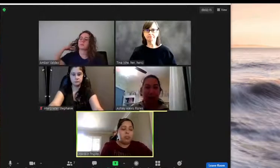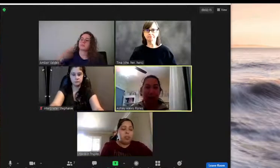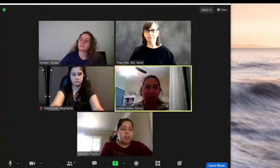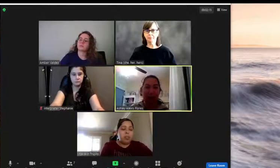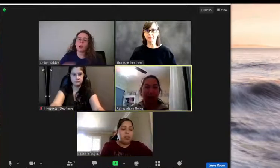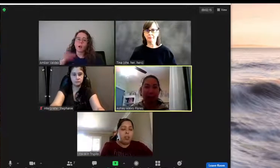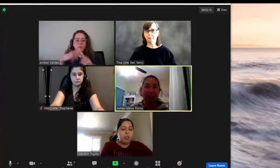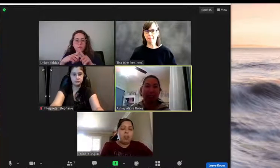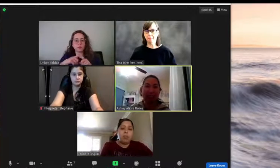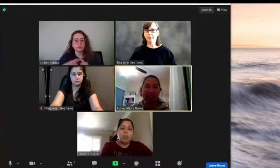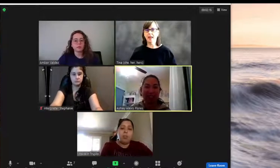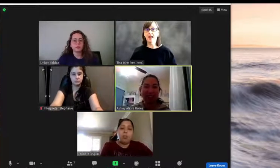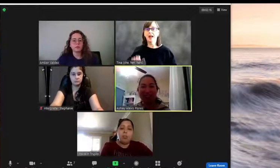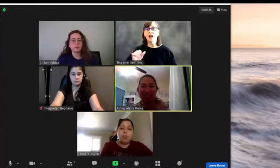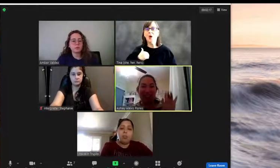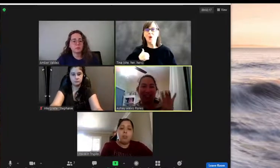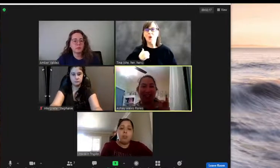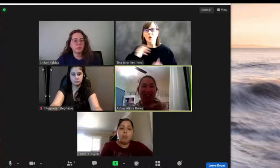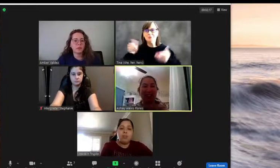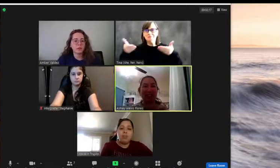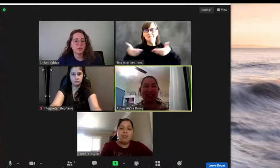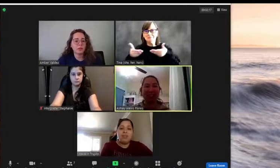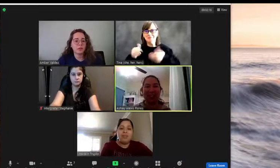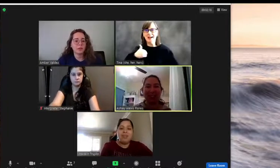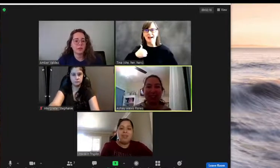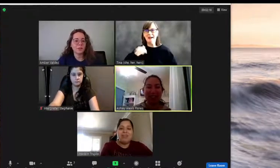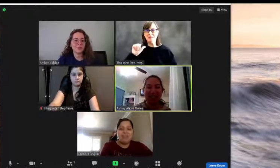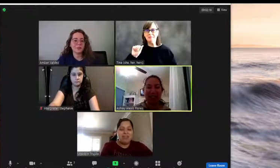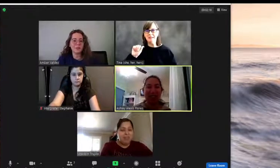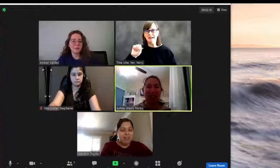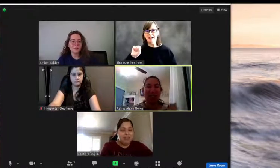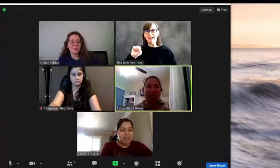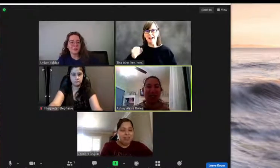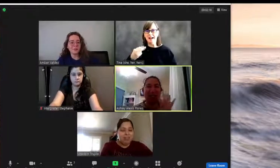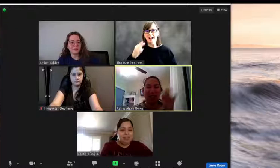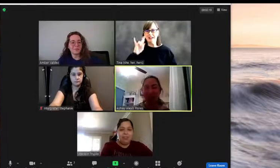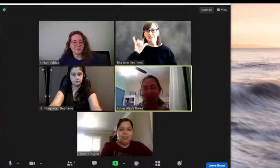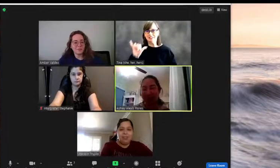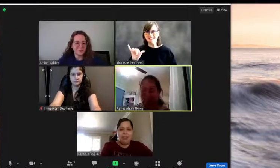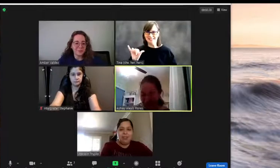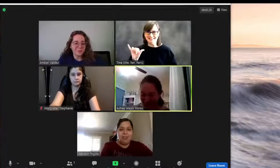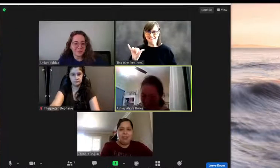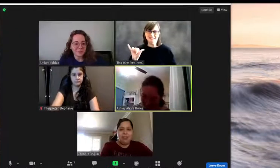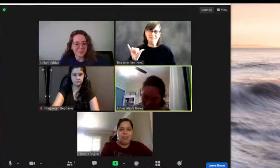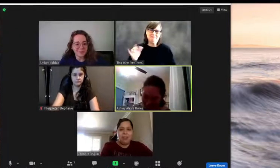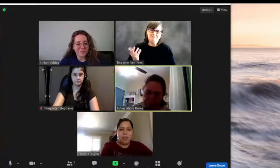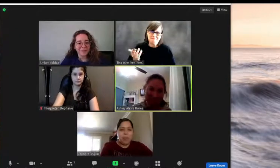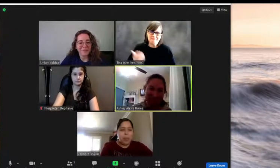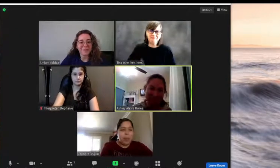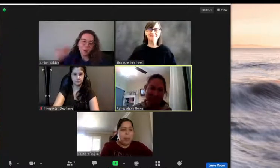Oh, and sorry guys, my name is Ashley. I forgot to introduce myself. We just jumped on in.